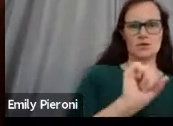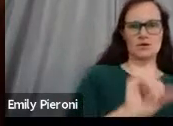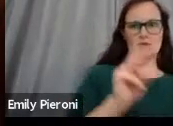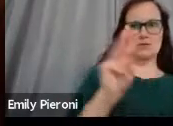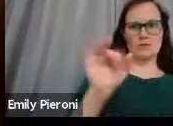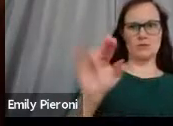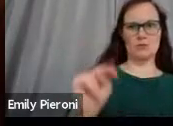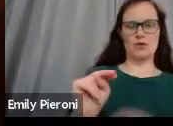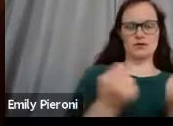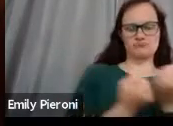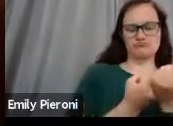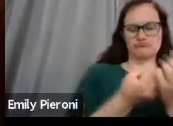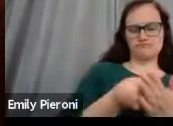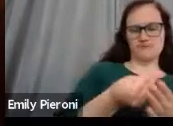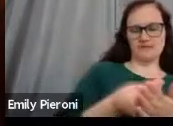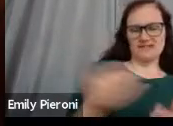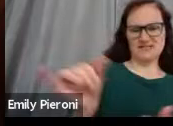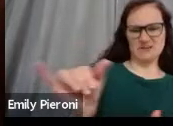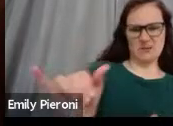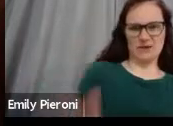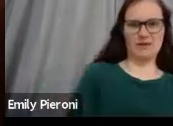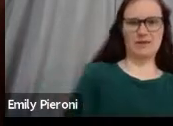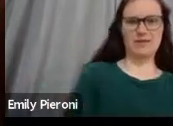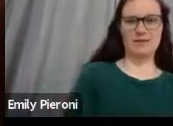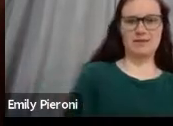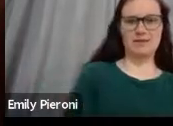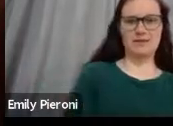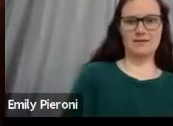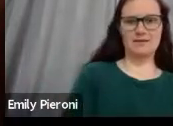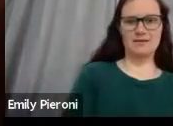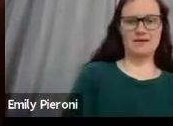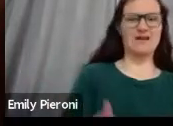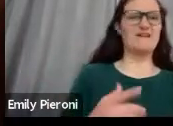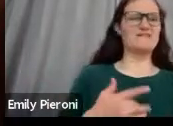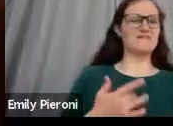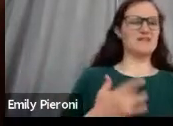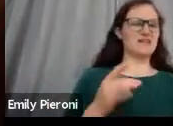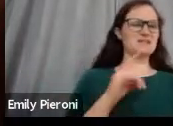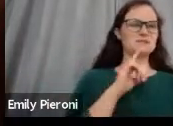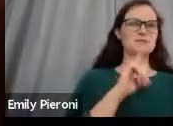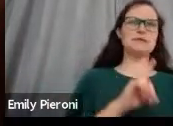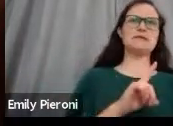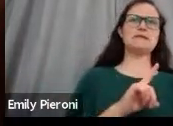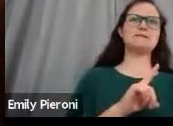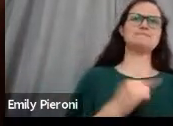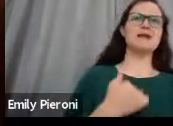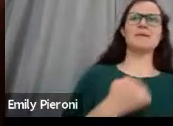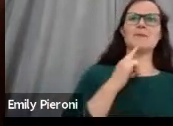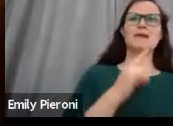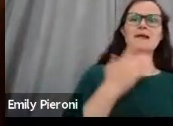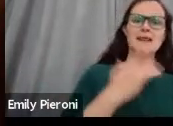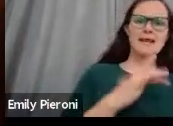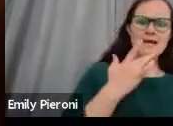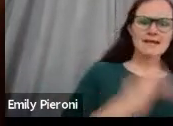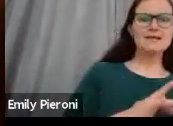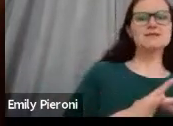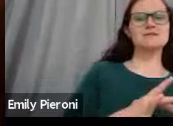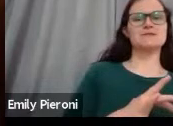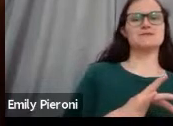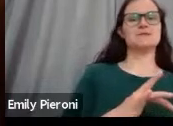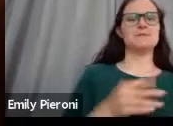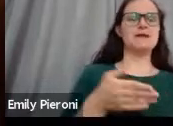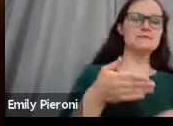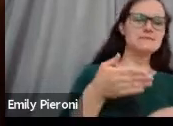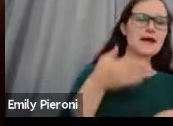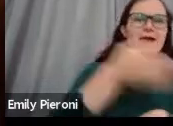funding. And I feel like it's a real privilege to come after my presentation, to be after Brandon's,